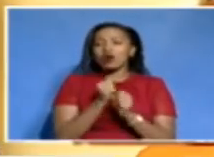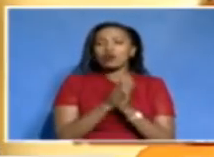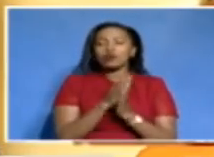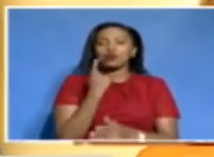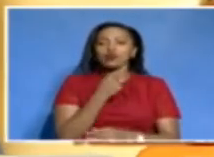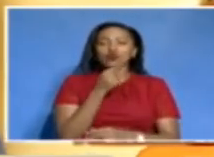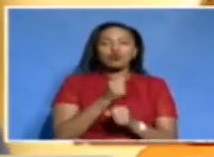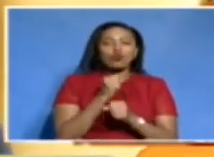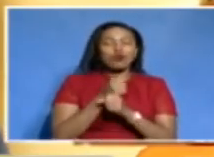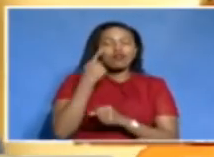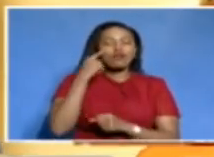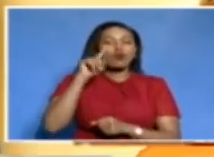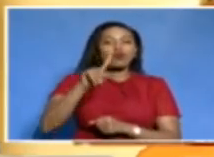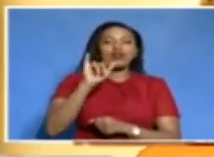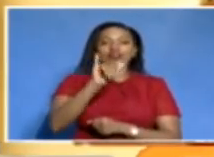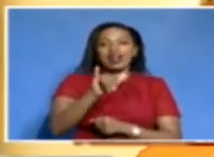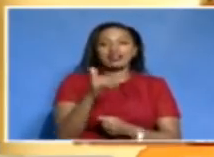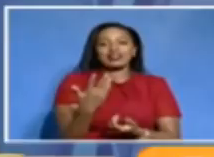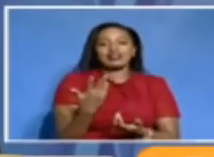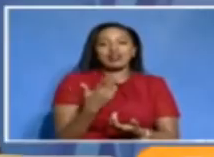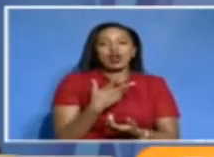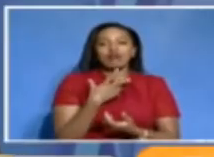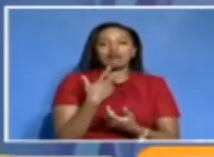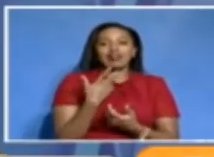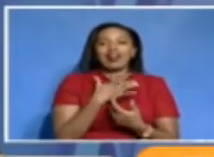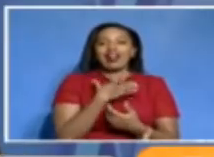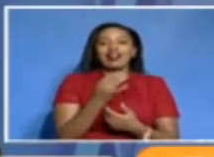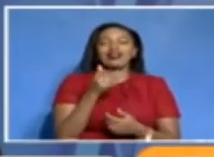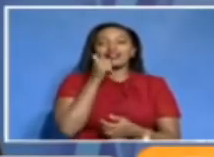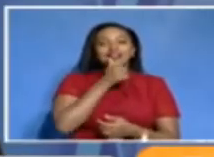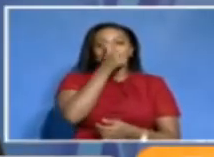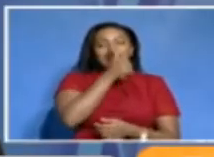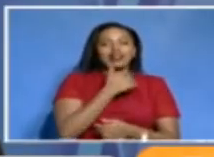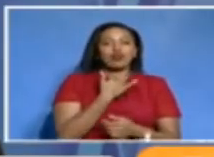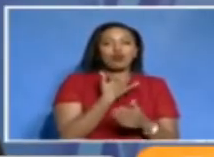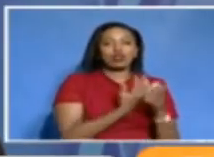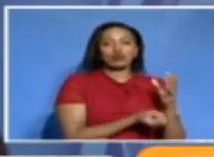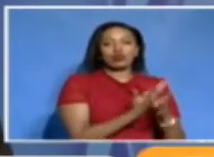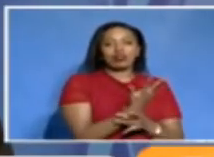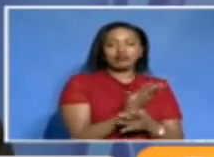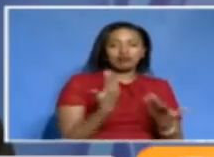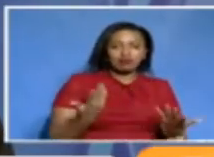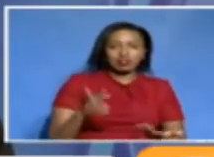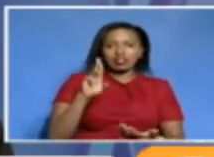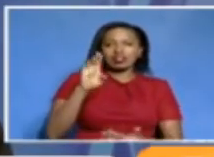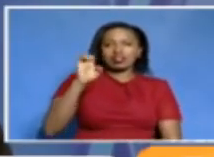Because they make it look like it's a secret, the one to launch. Regeneration, in my opinion, is acting like